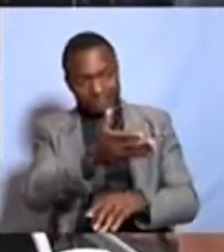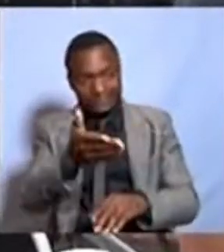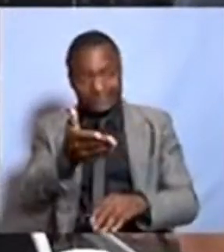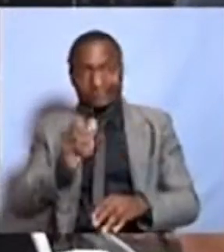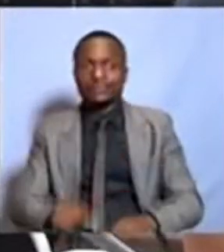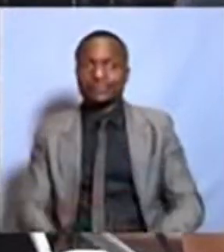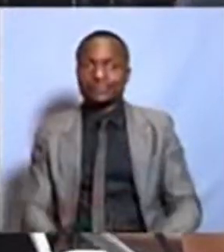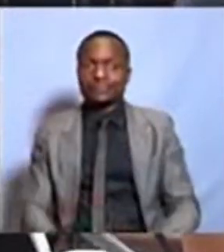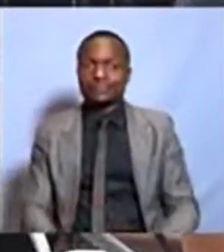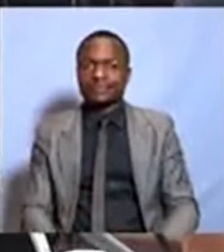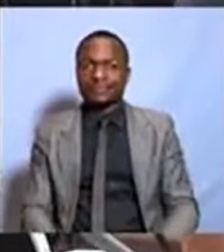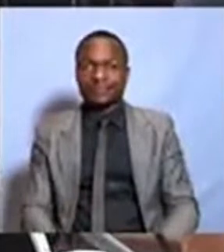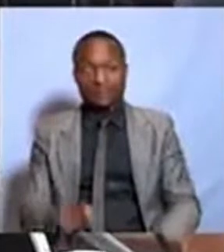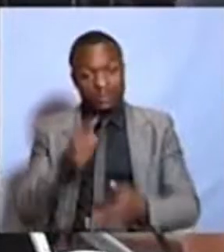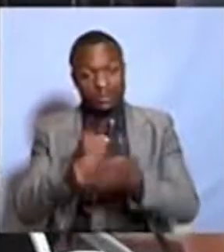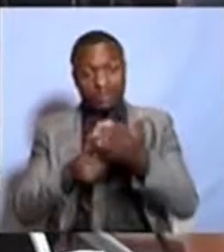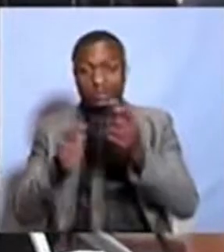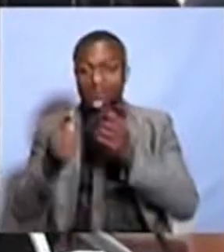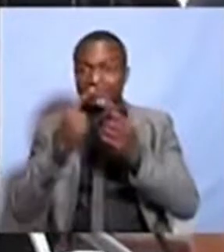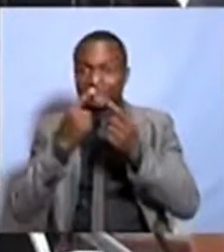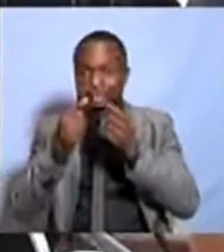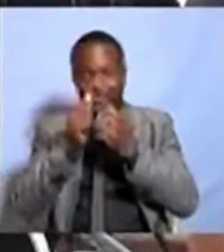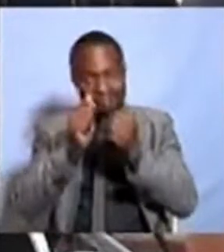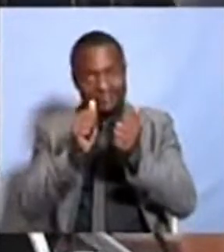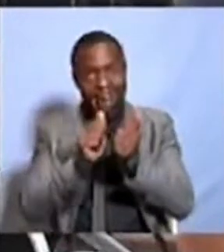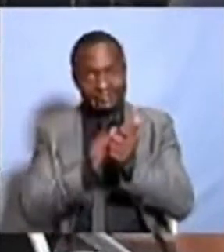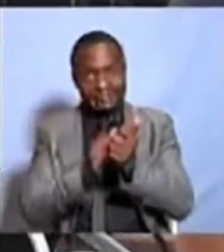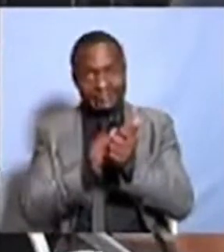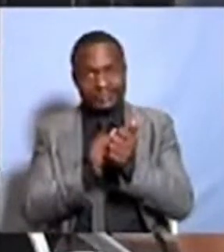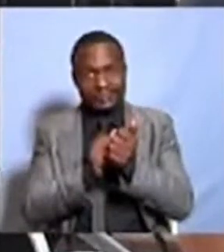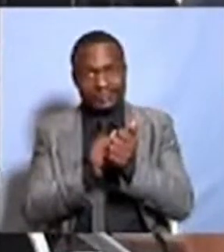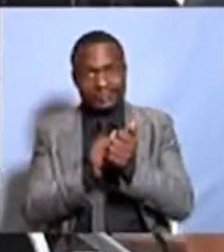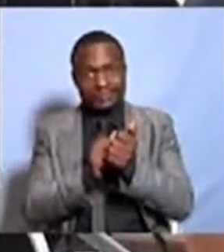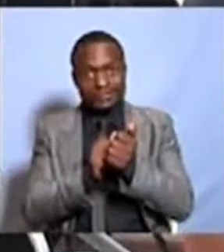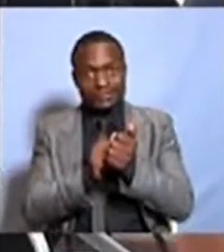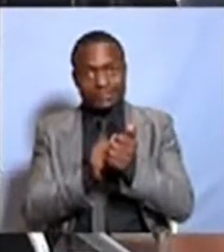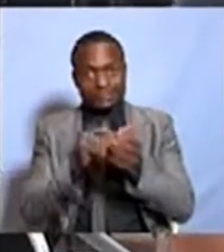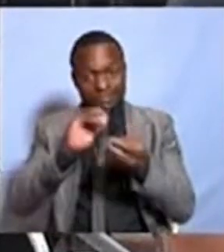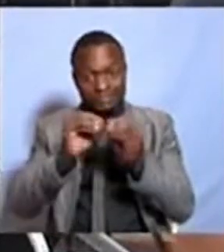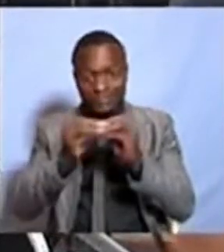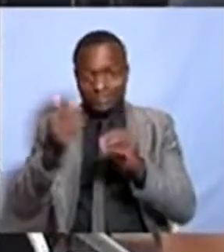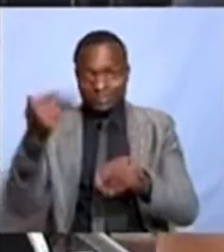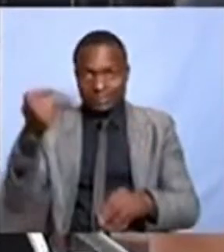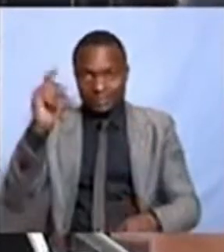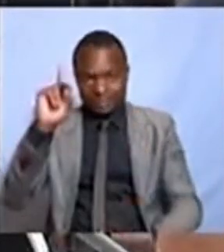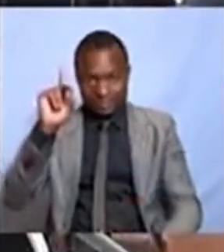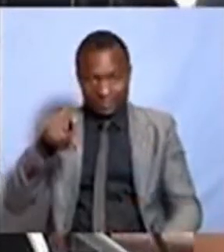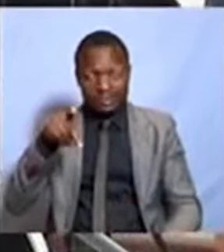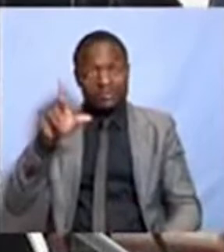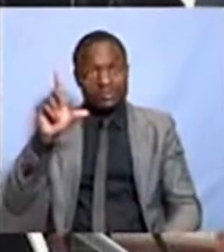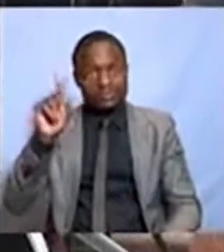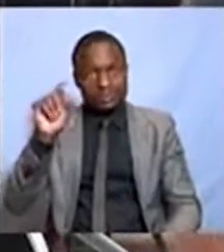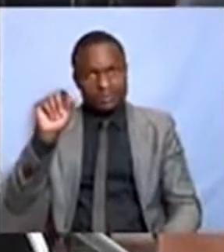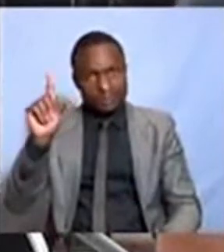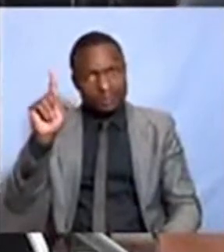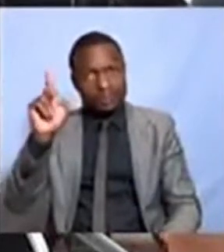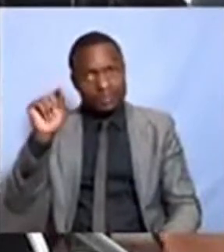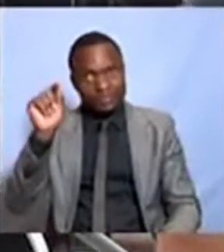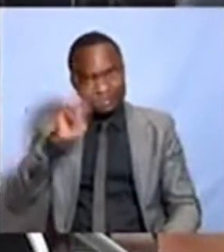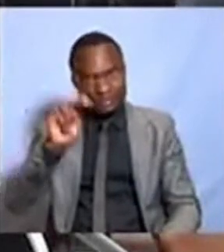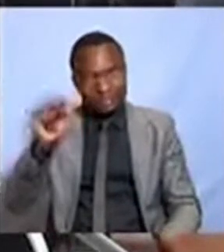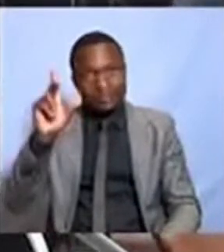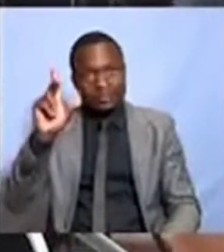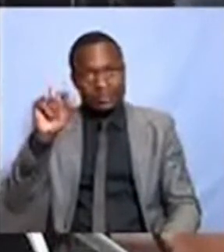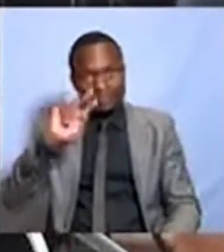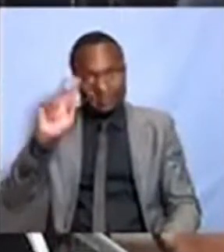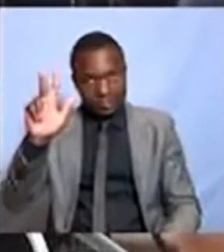for the session, what we're talking about is basically the trends that have been in the GDP. So we looked at 2021, 2022, 2023,